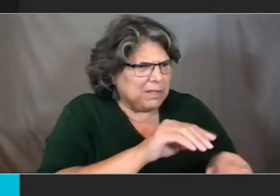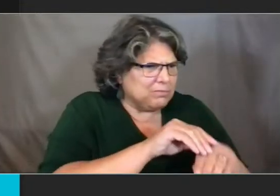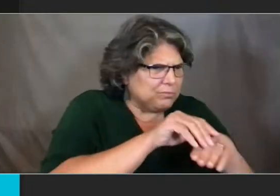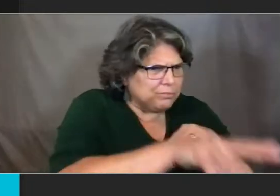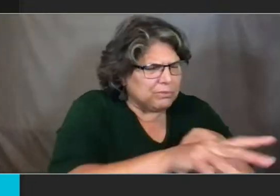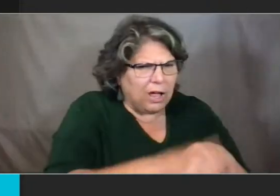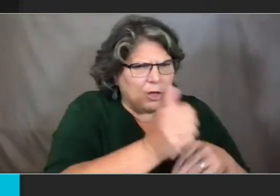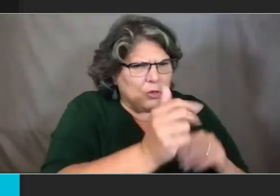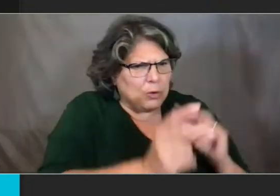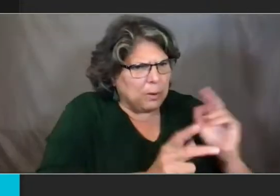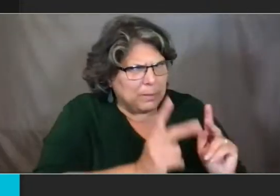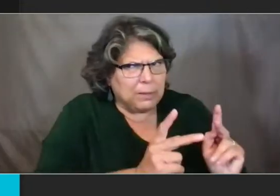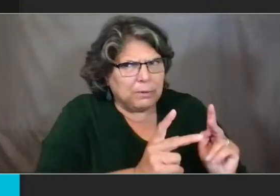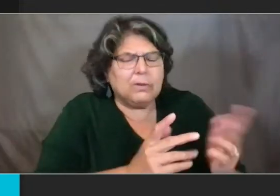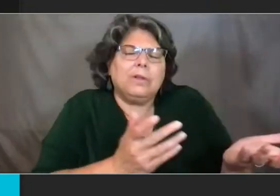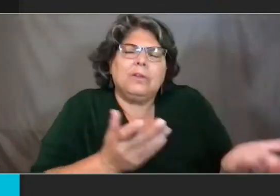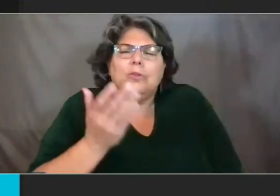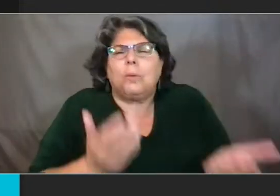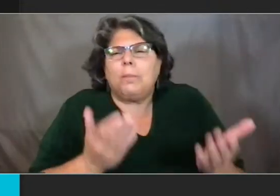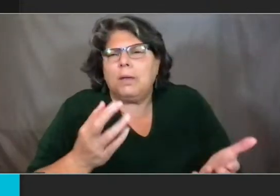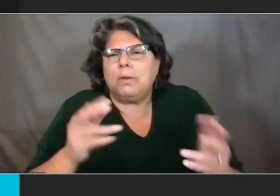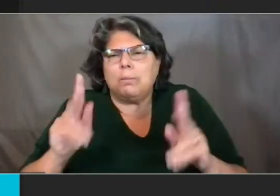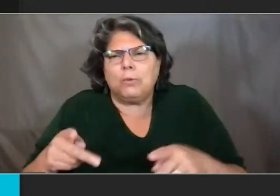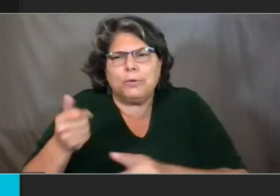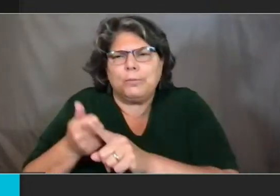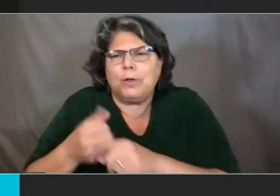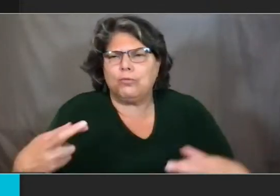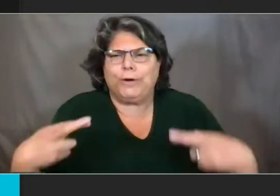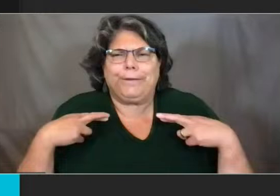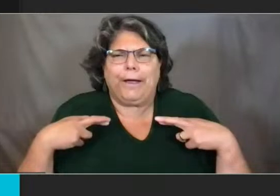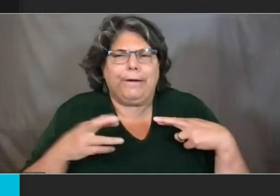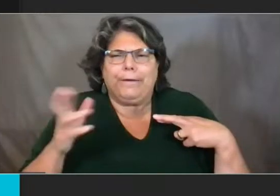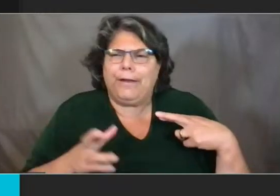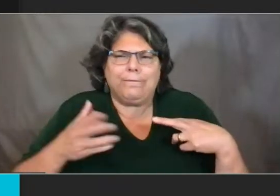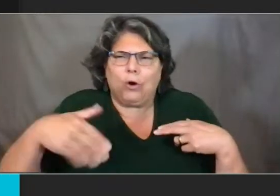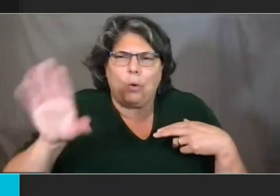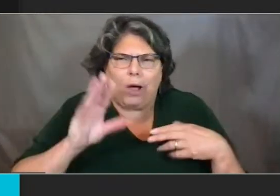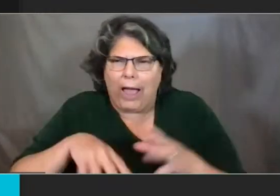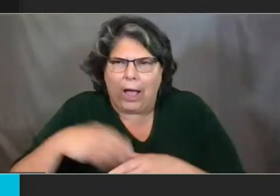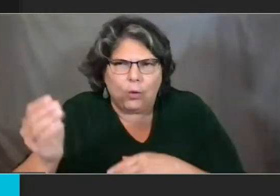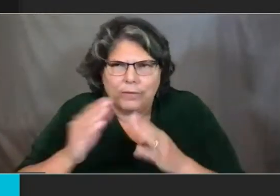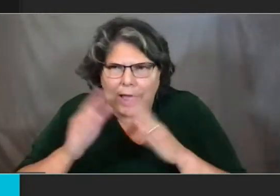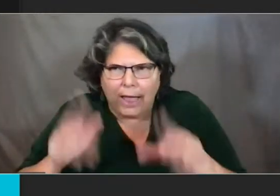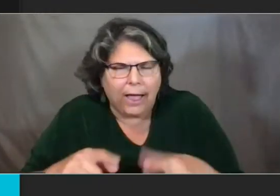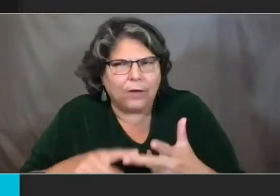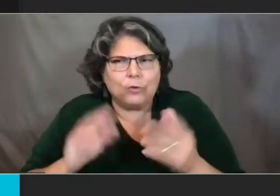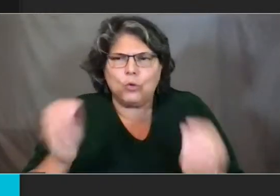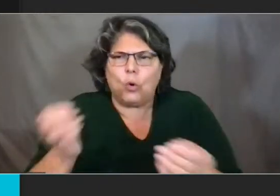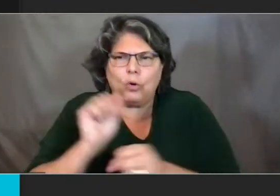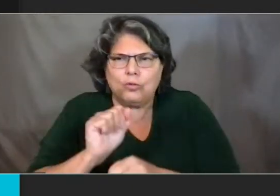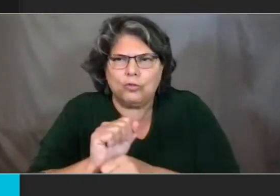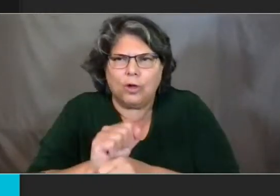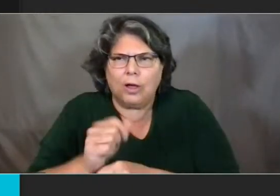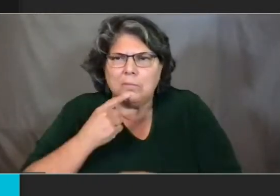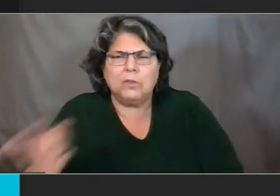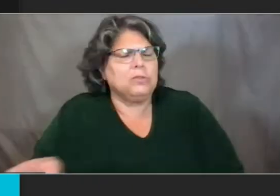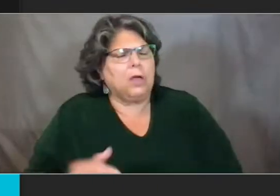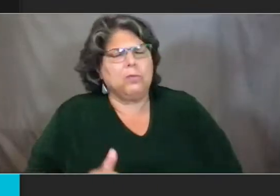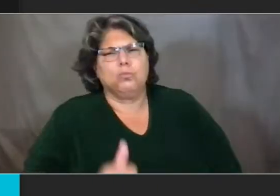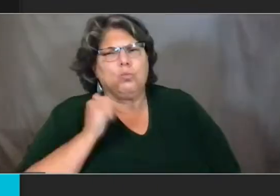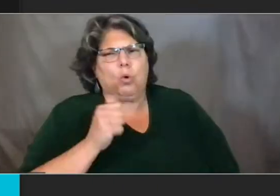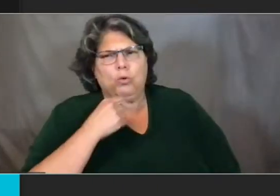person who's retired, never leaves their house, they don't work, and they tell us they're not going to give us